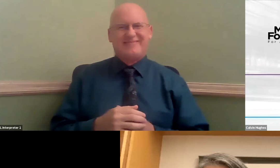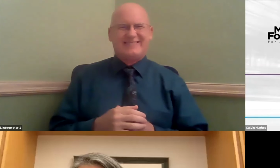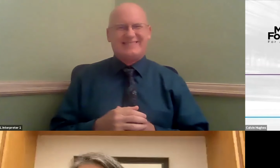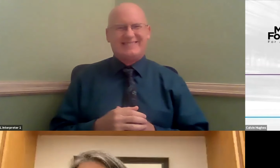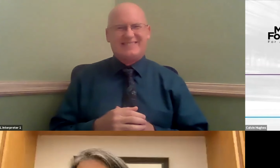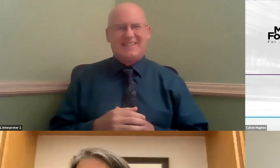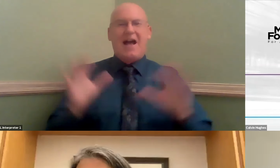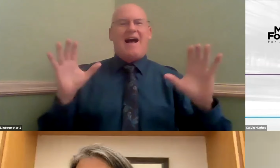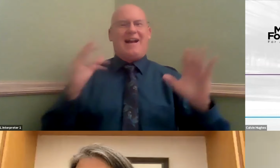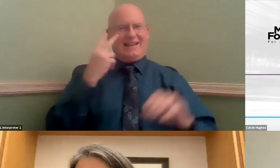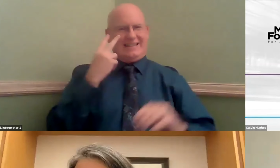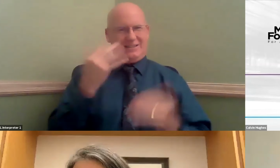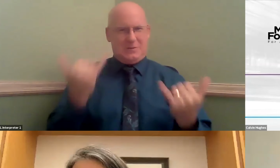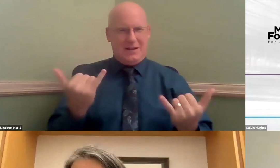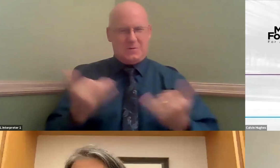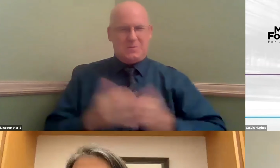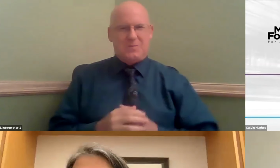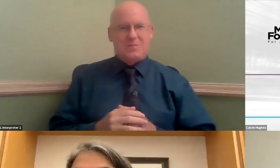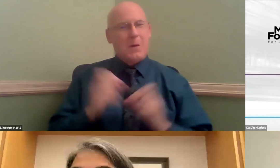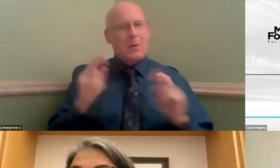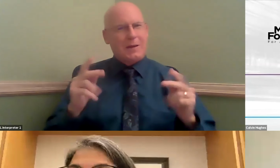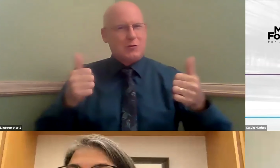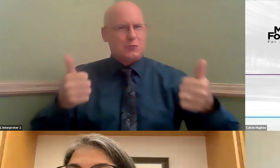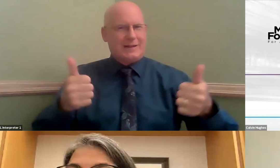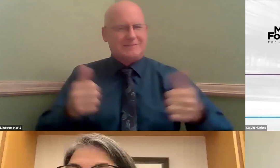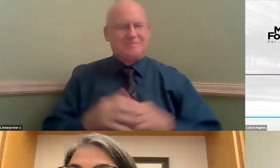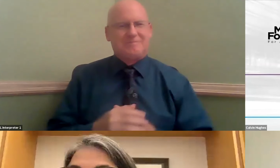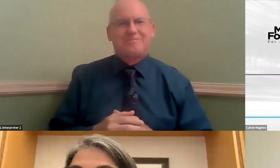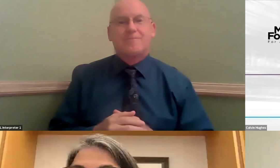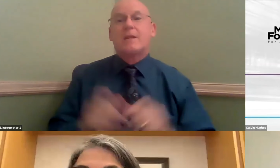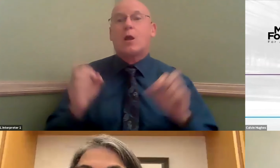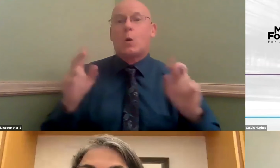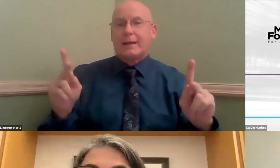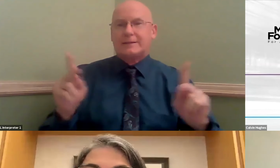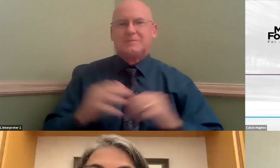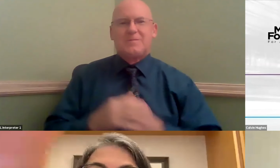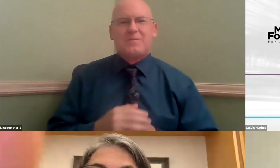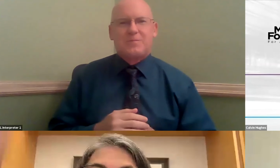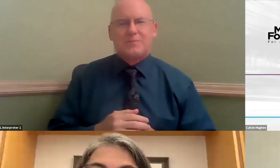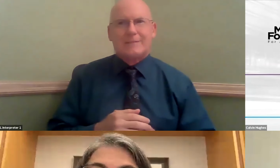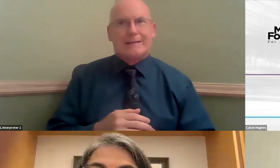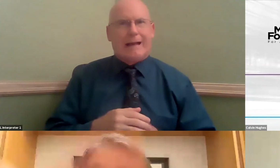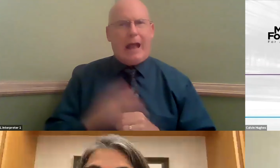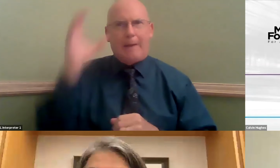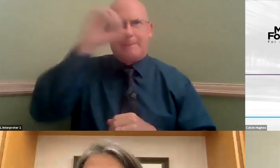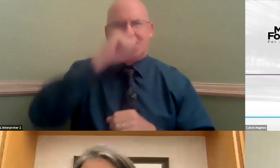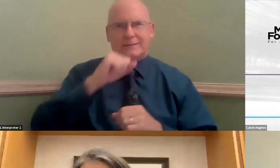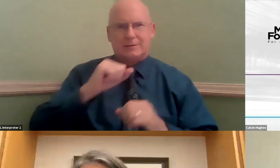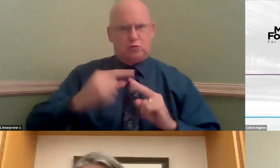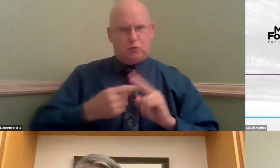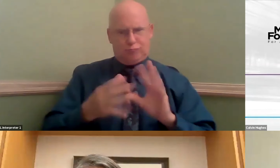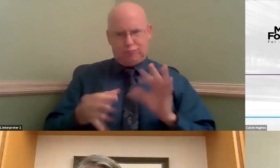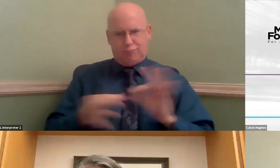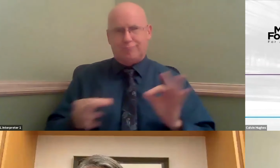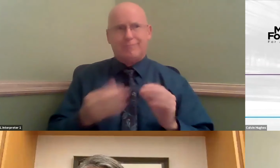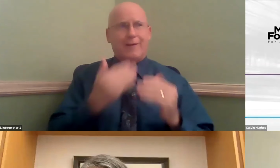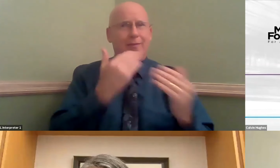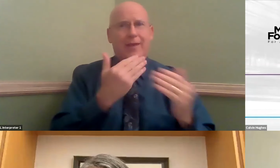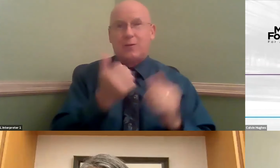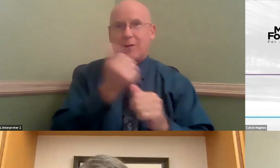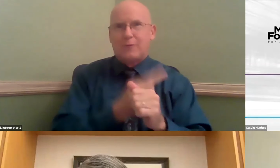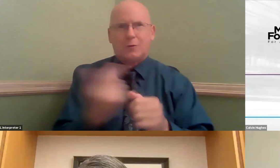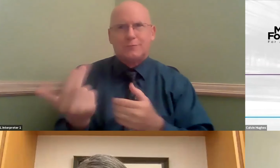Oh, there you are. Okay, all right, there they are. Okay, I didn't hear the opening statements, but I'll say thank you all for joining